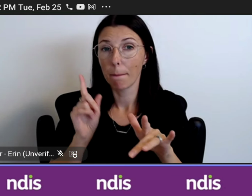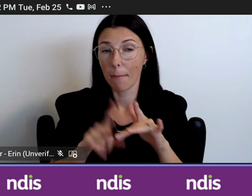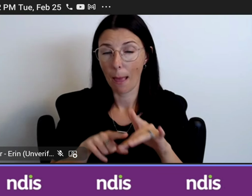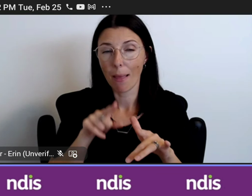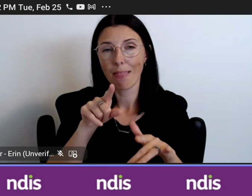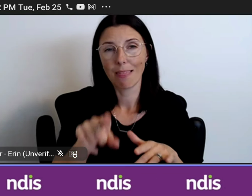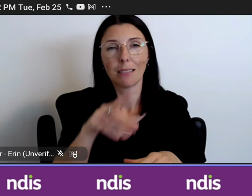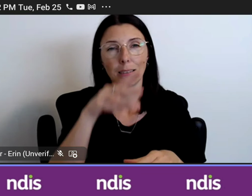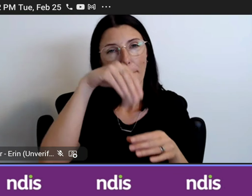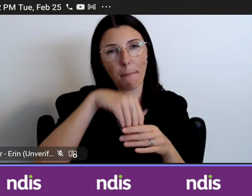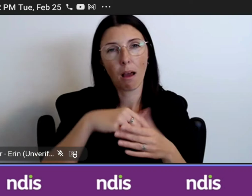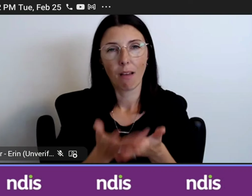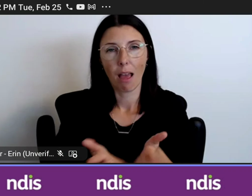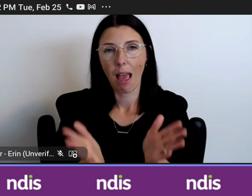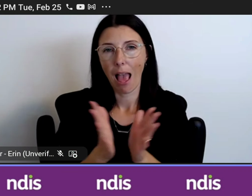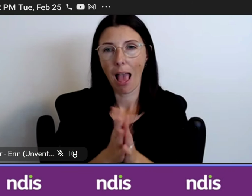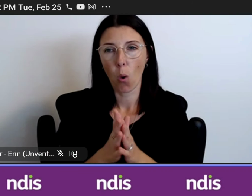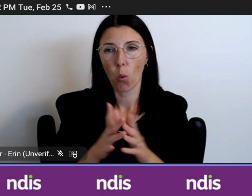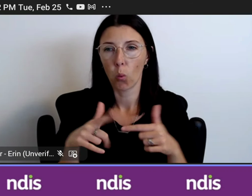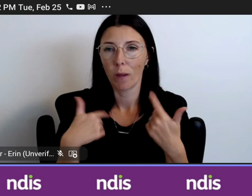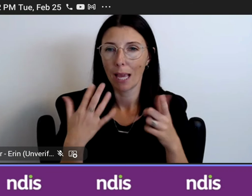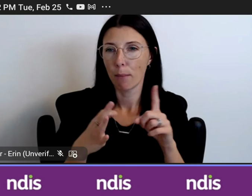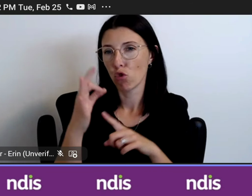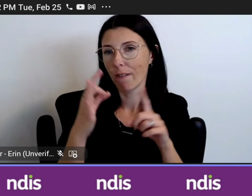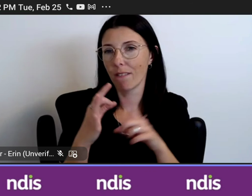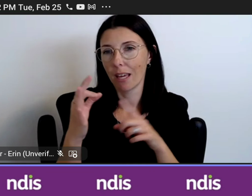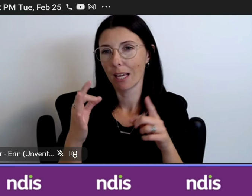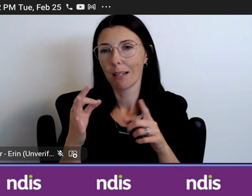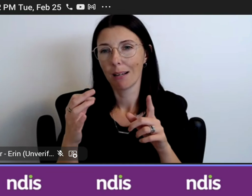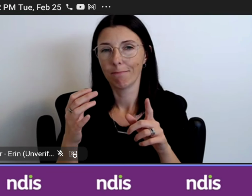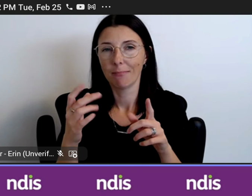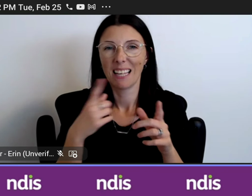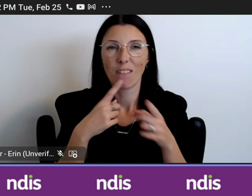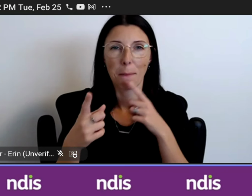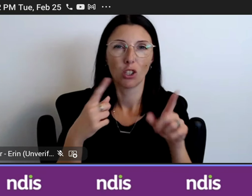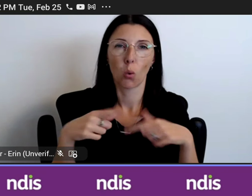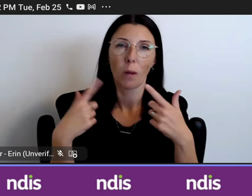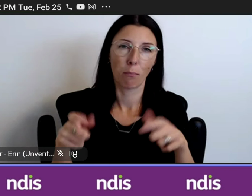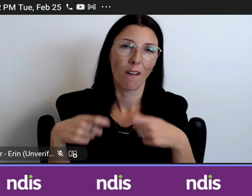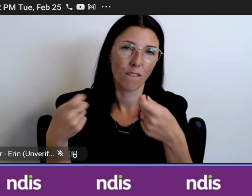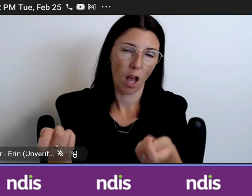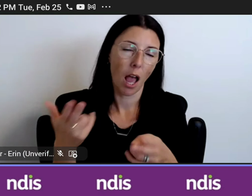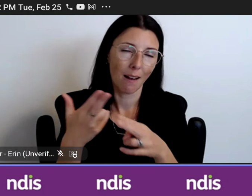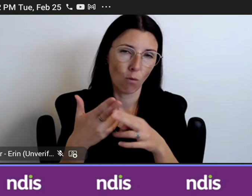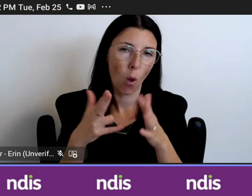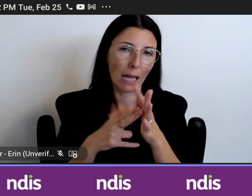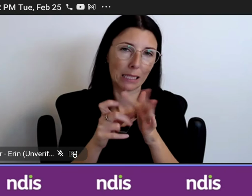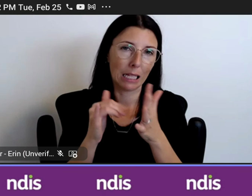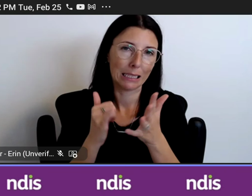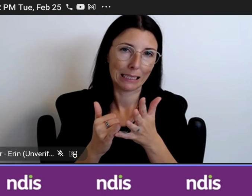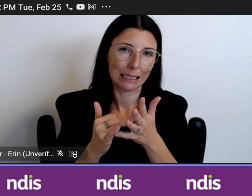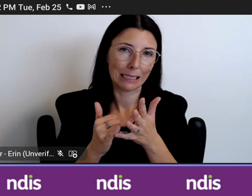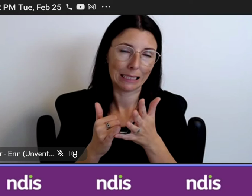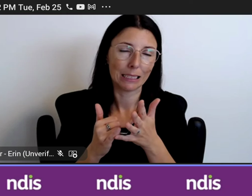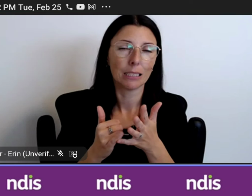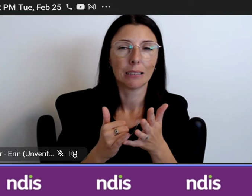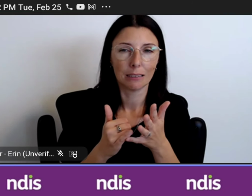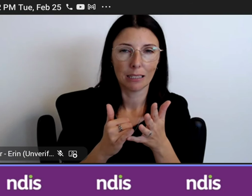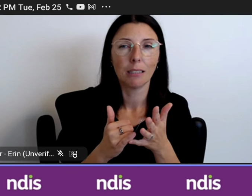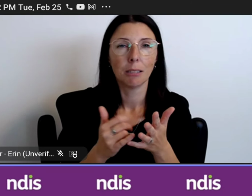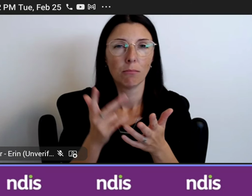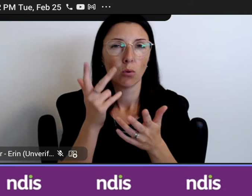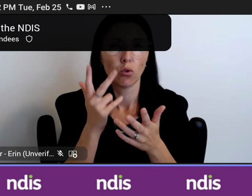way that we provide information to participants about their eligibility for NDIS funding to meet their